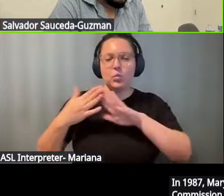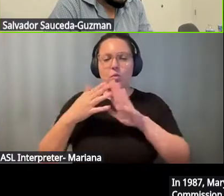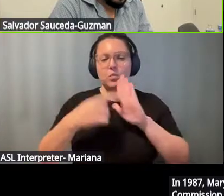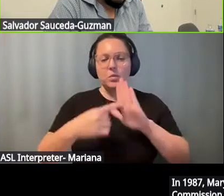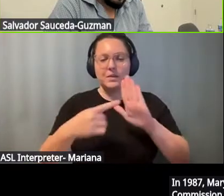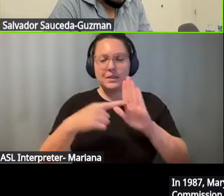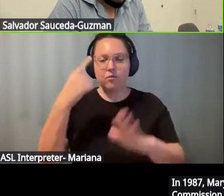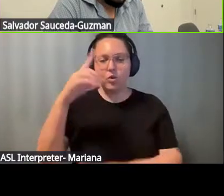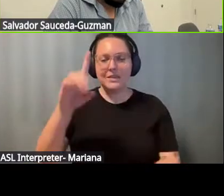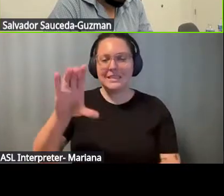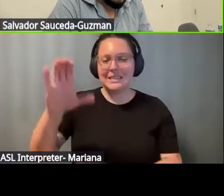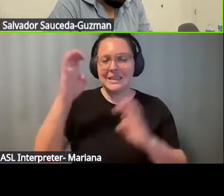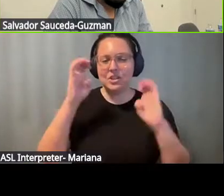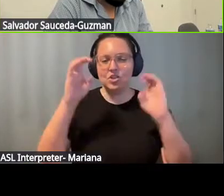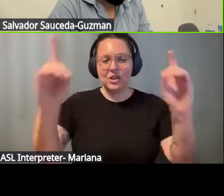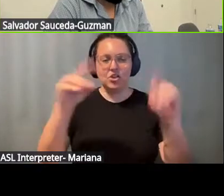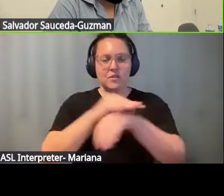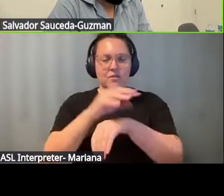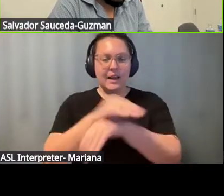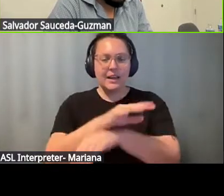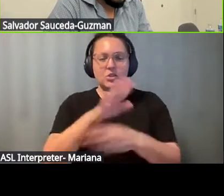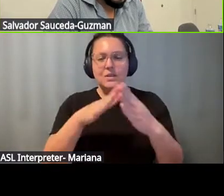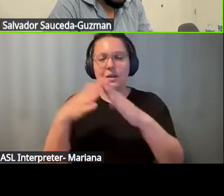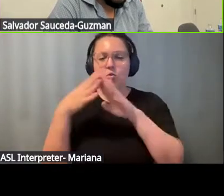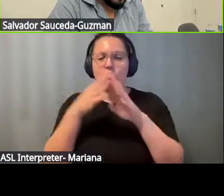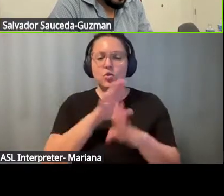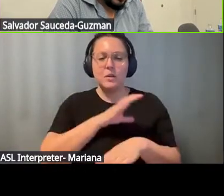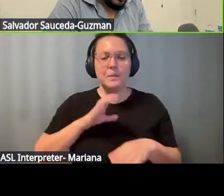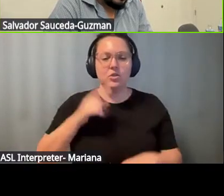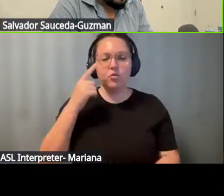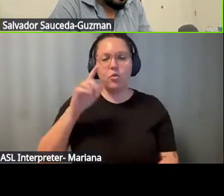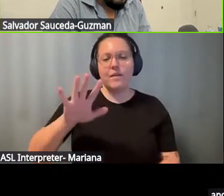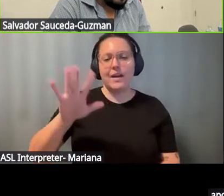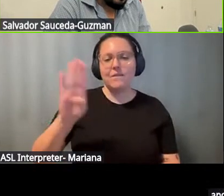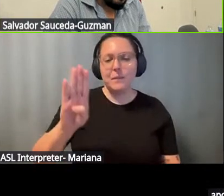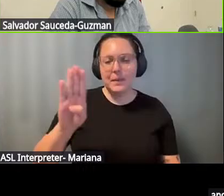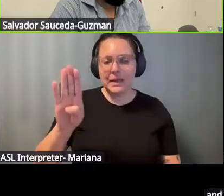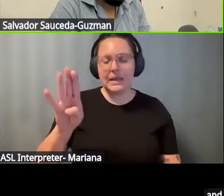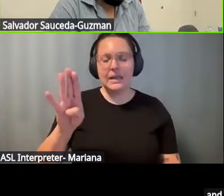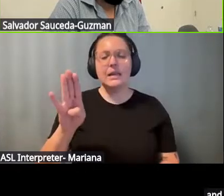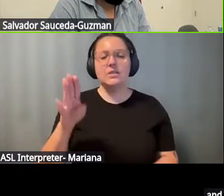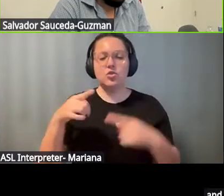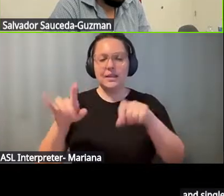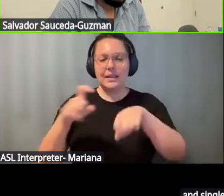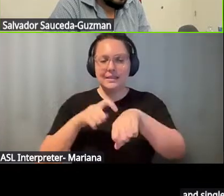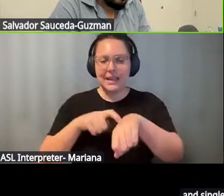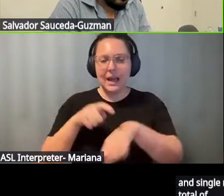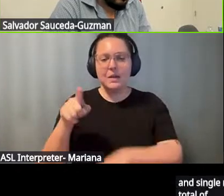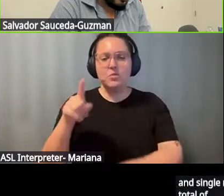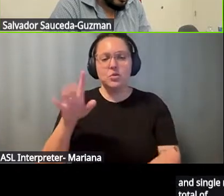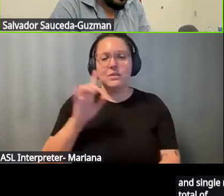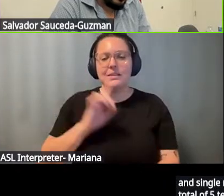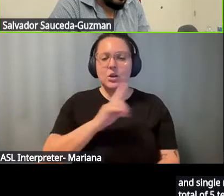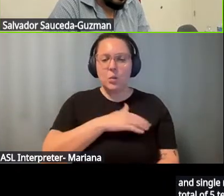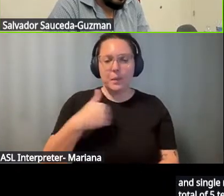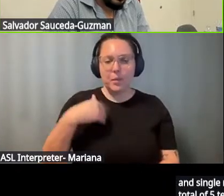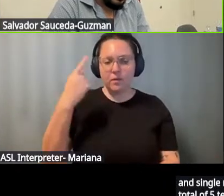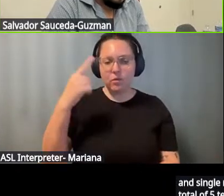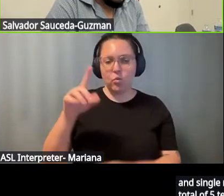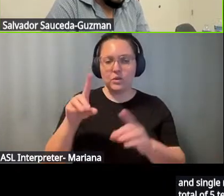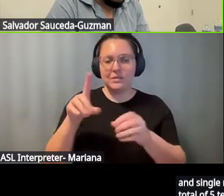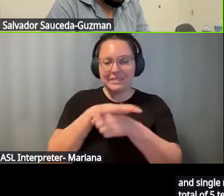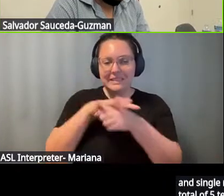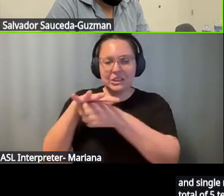member districts 08 and 07 before it was redistricted, and served a total of 5 terms. That's a total of 10